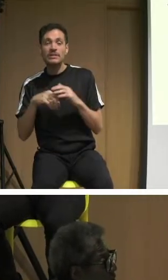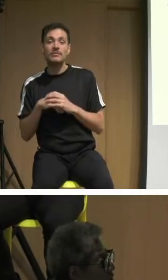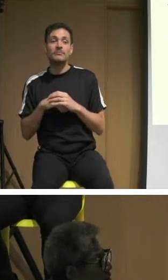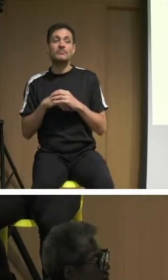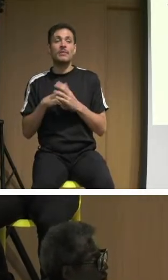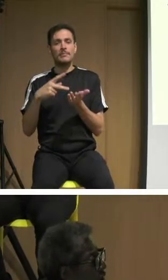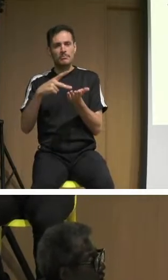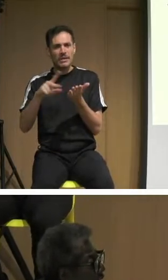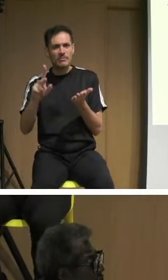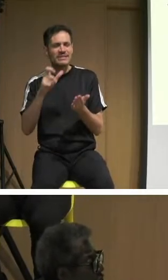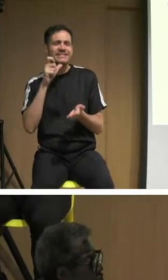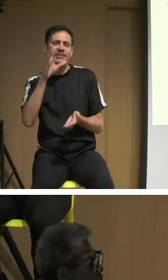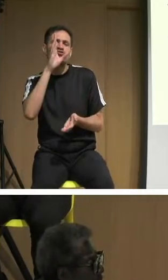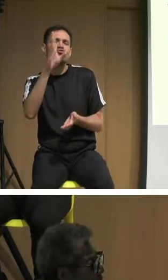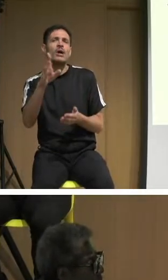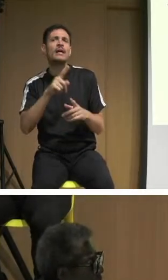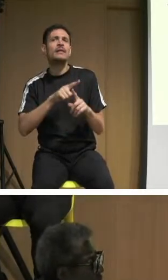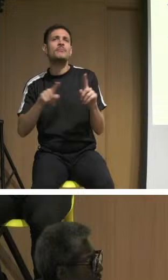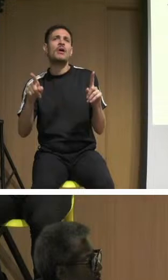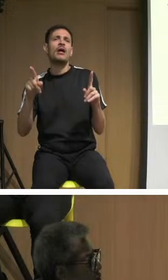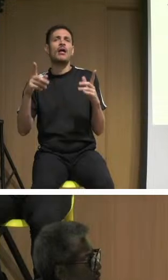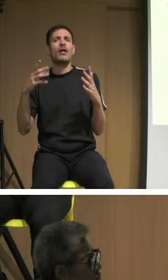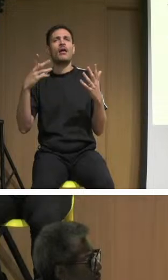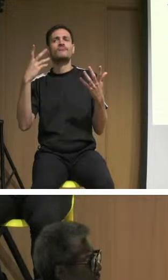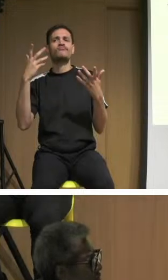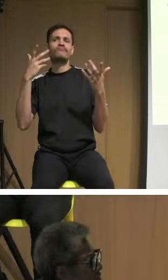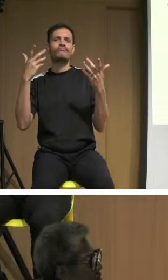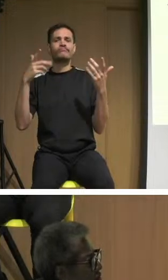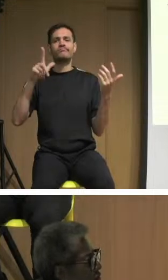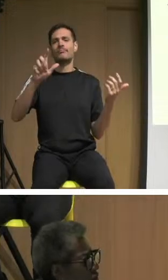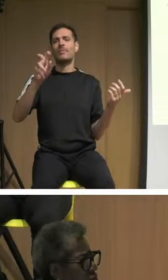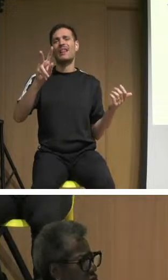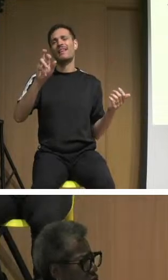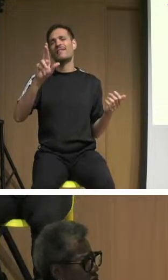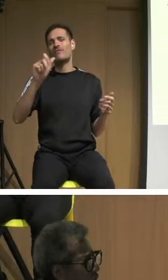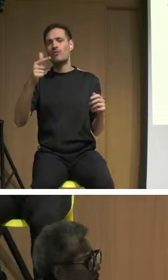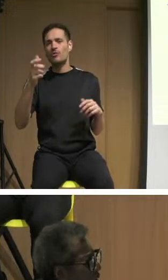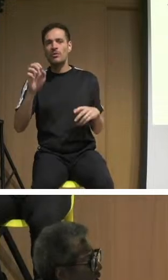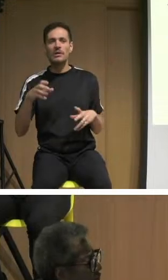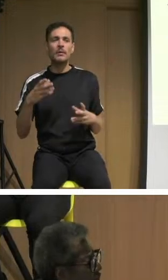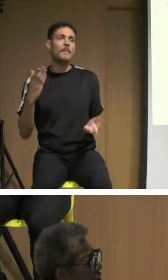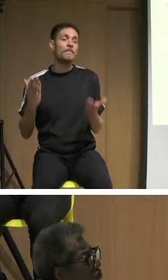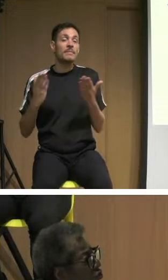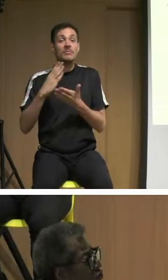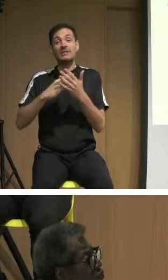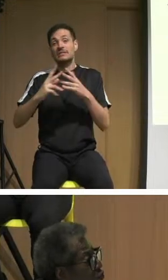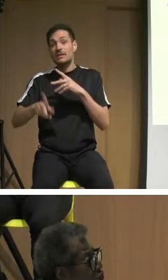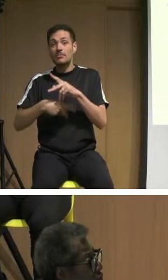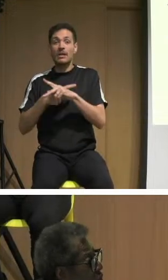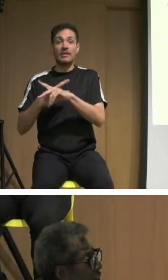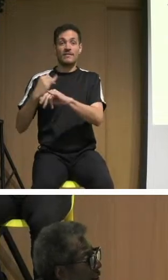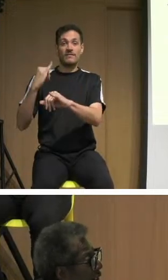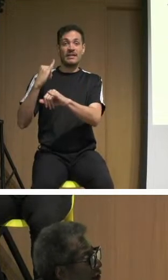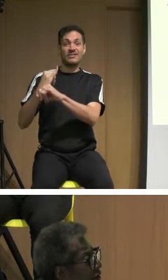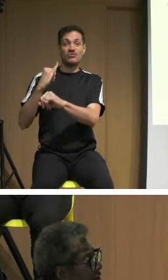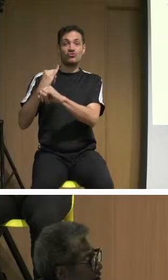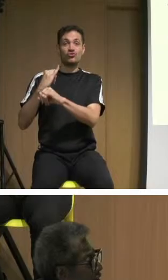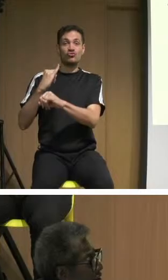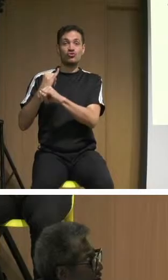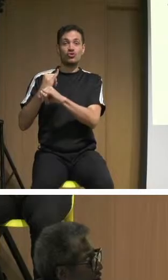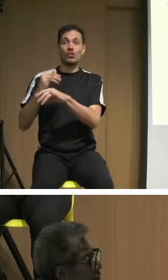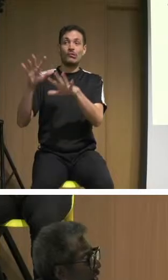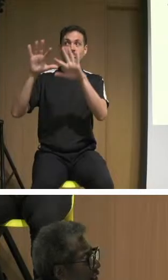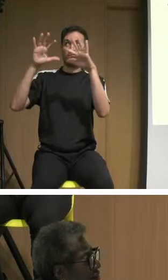payments, leverage payments, whether it's, through some kind of institutional